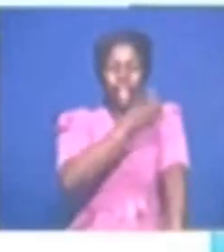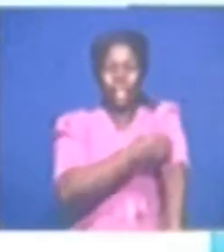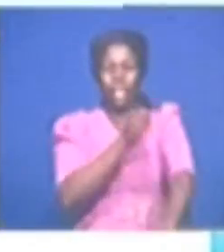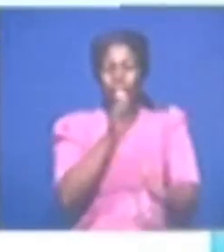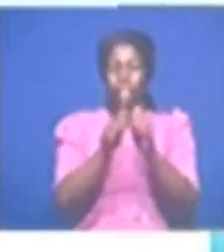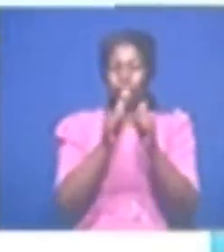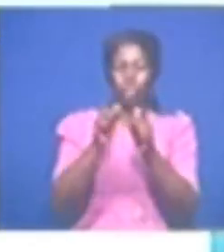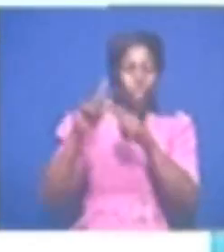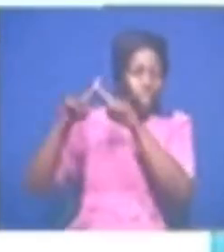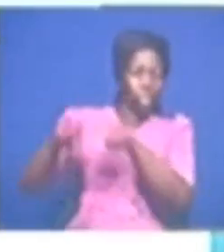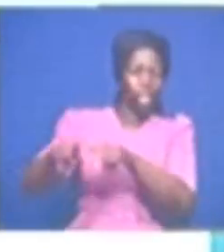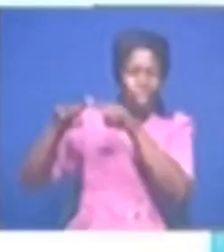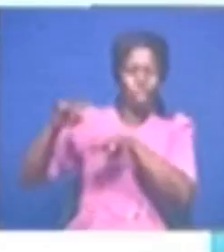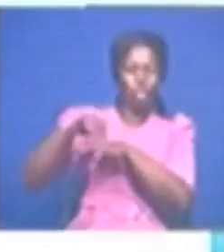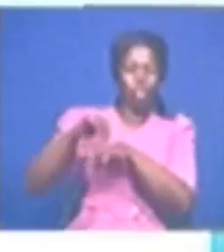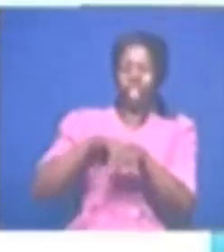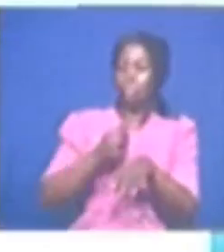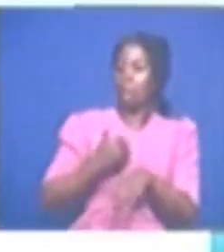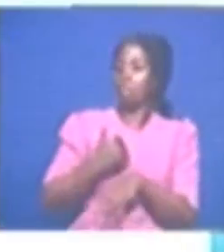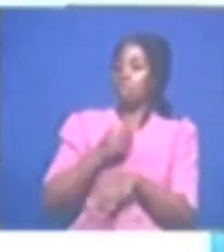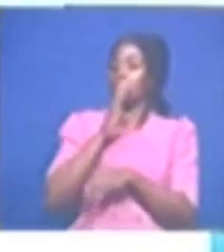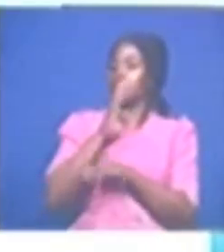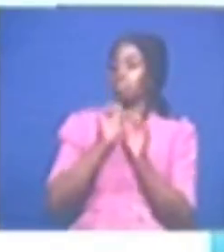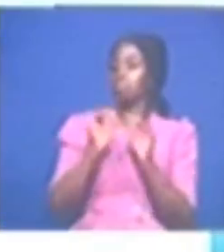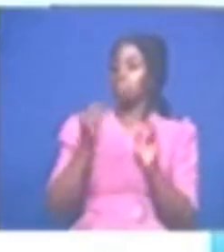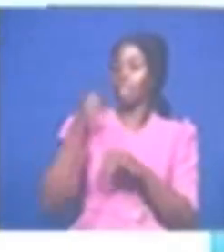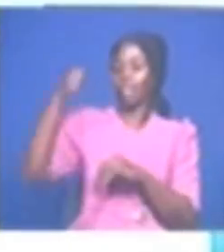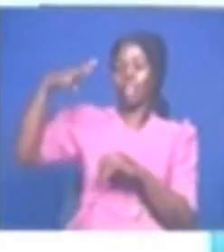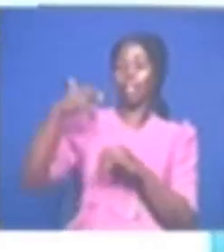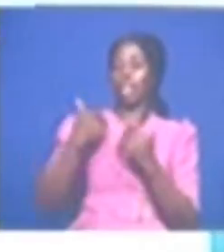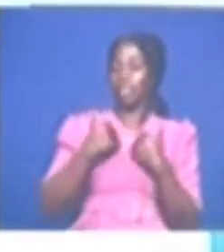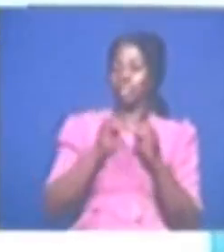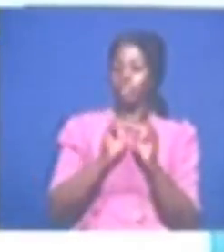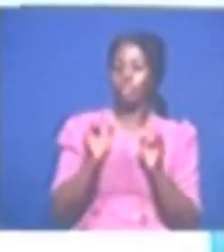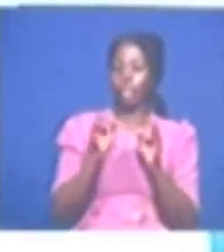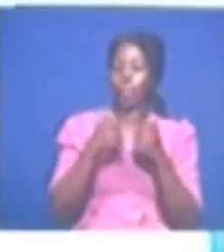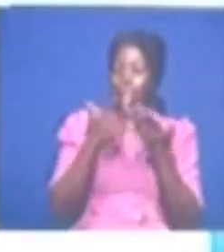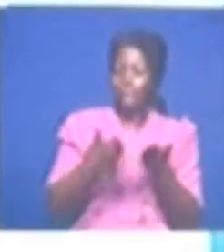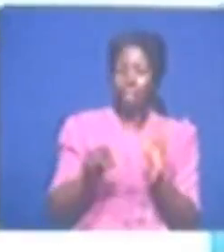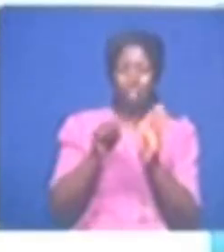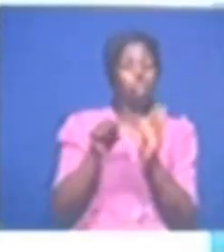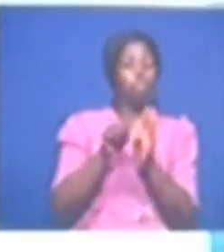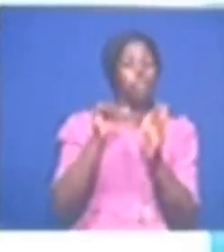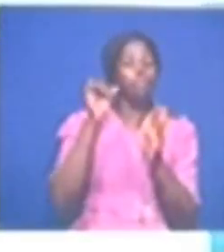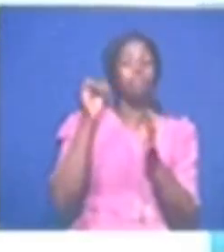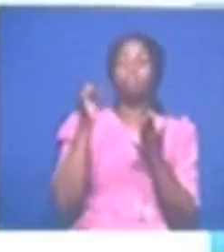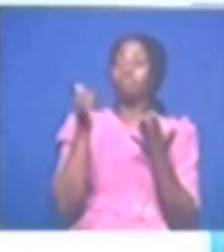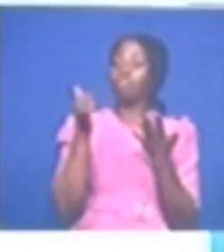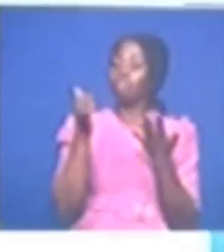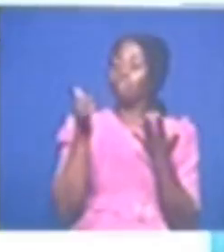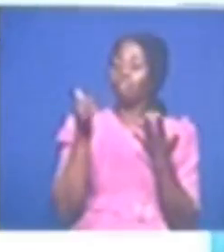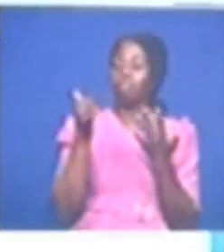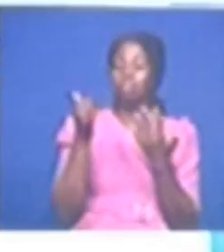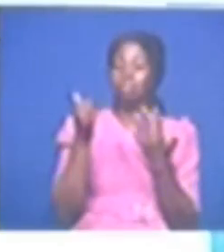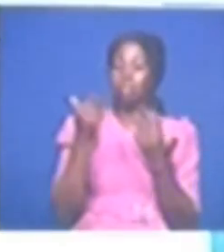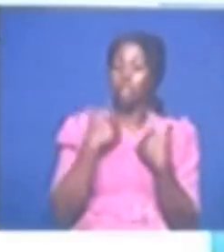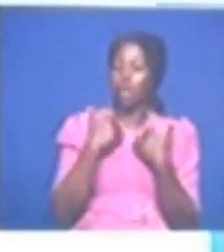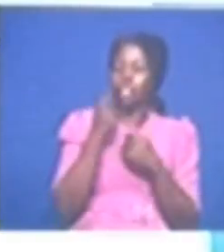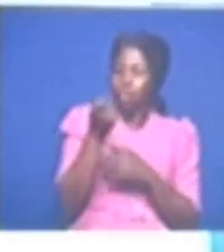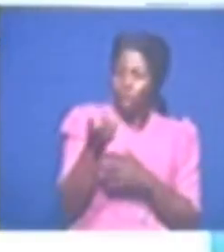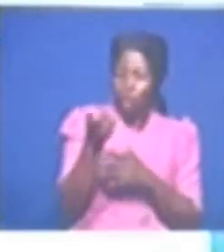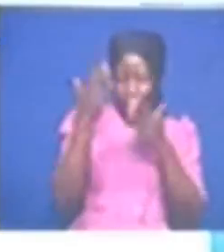on energy. When there is no water, there is. But now the problem is no one really, there is very little